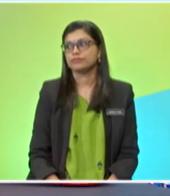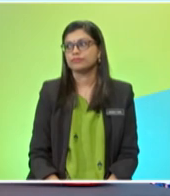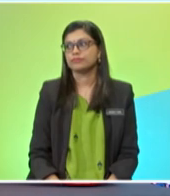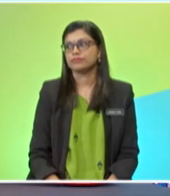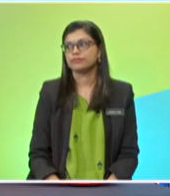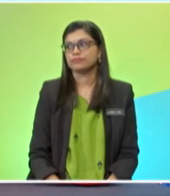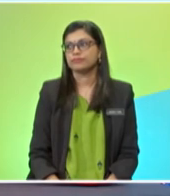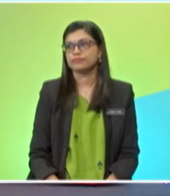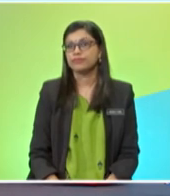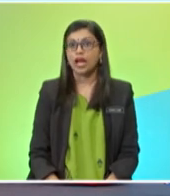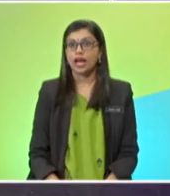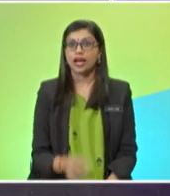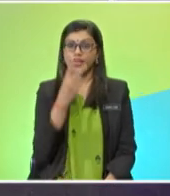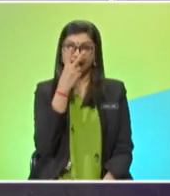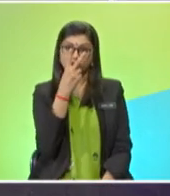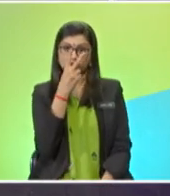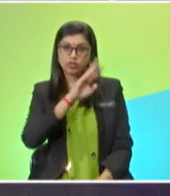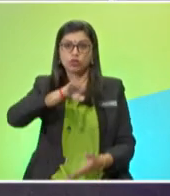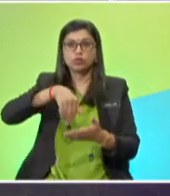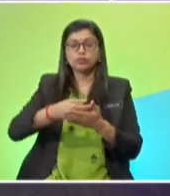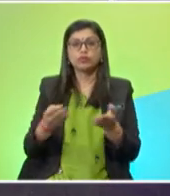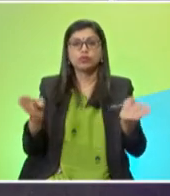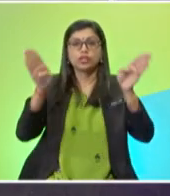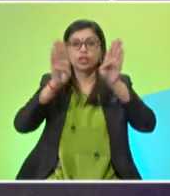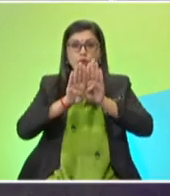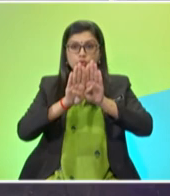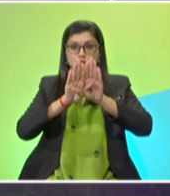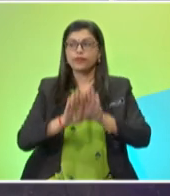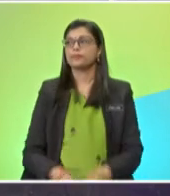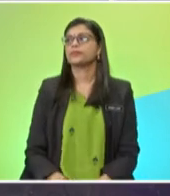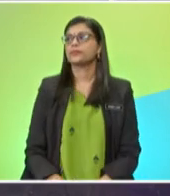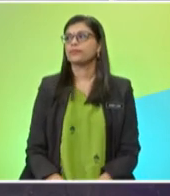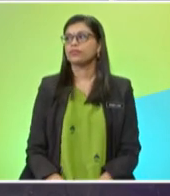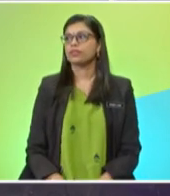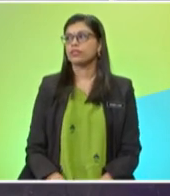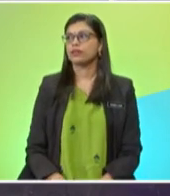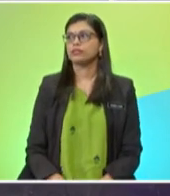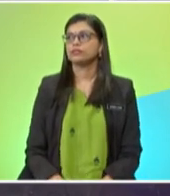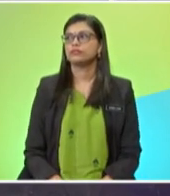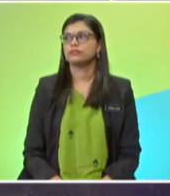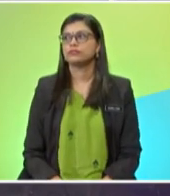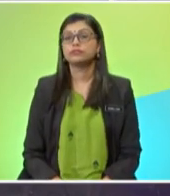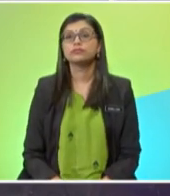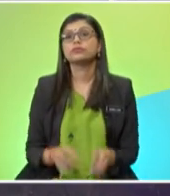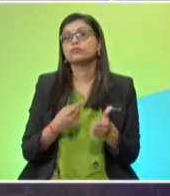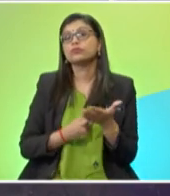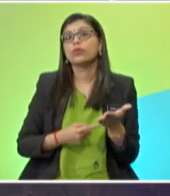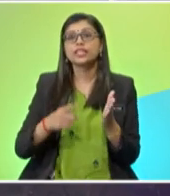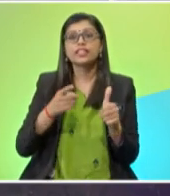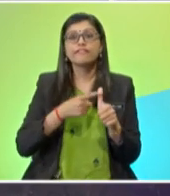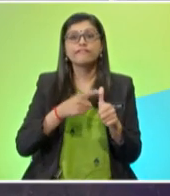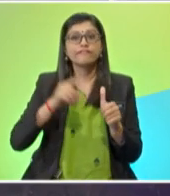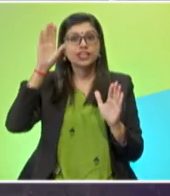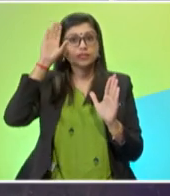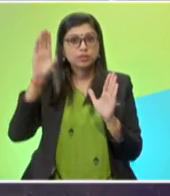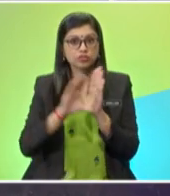open. Okay. Okay. So. Now, okay. Can you guess?